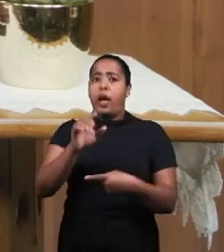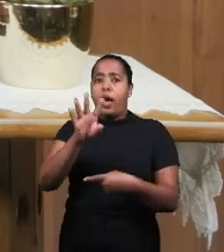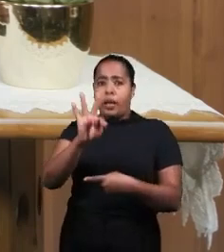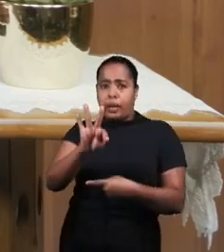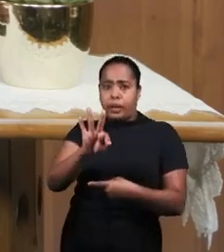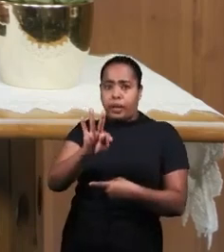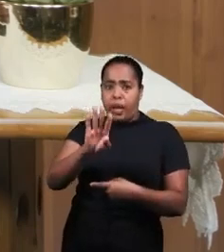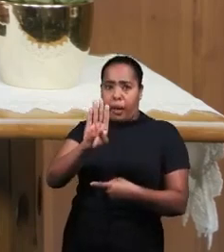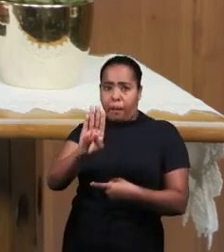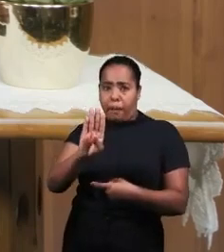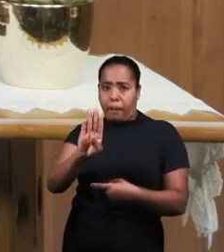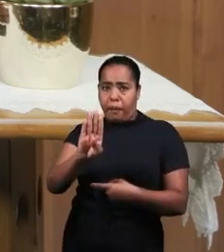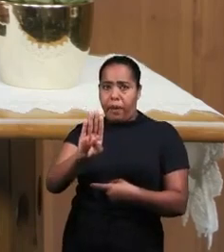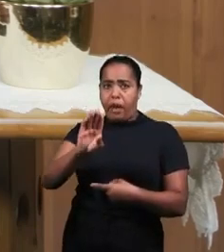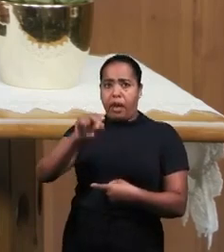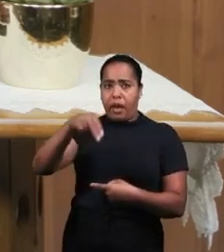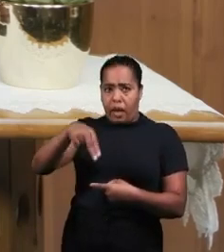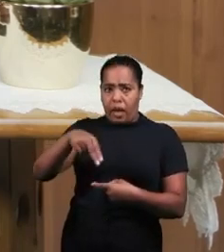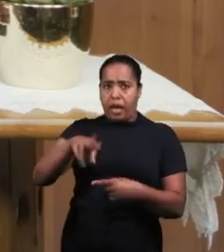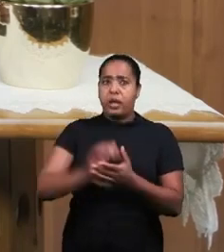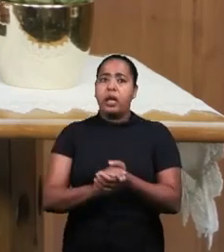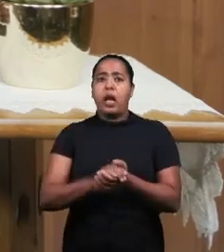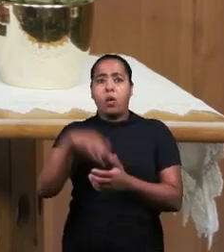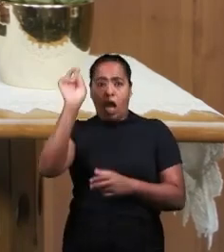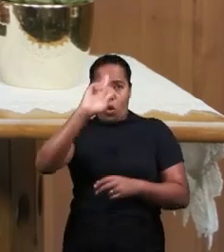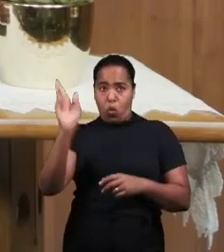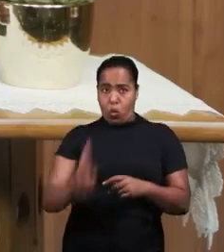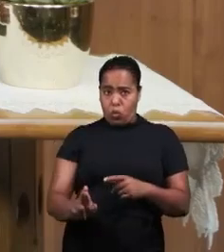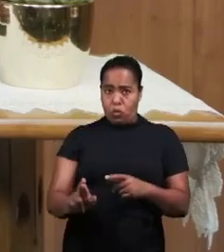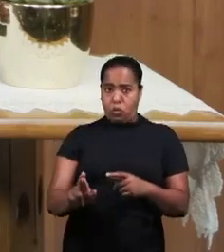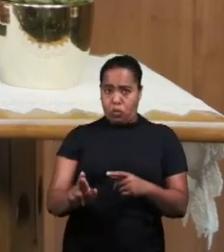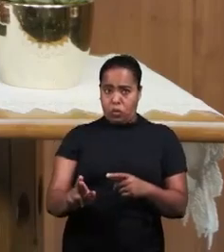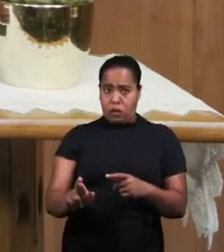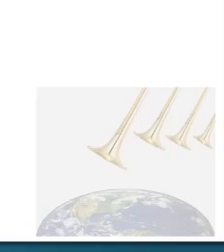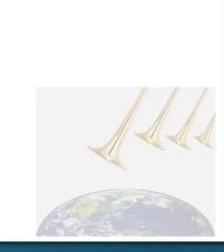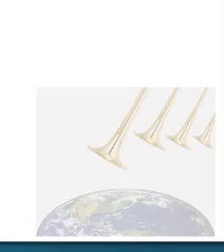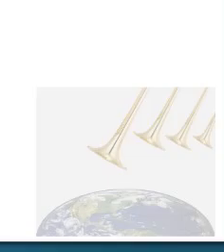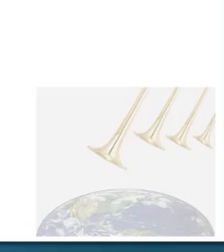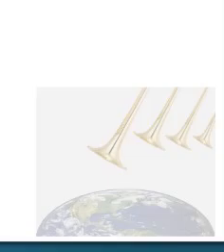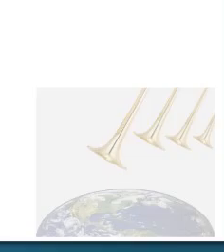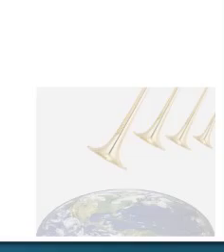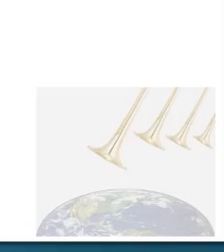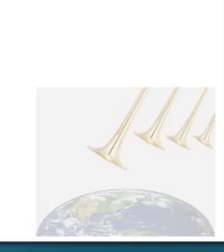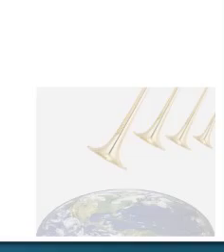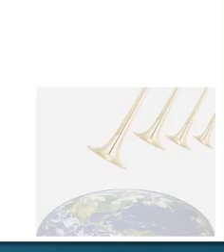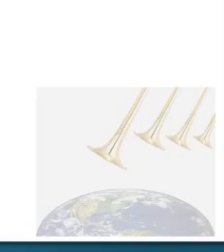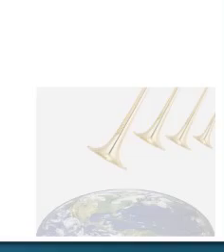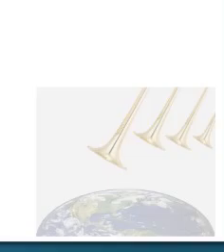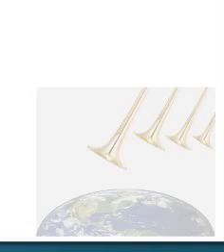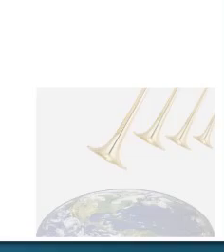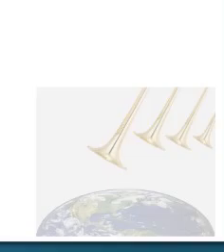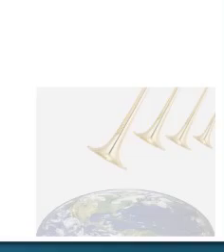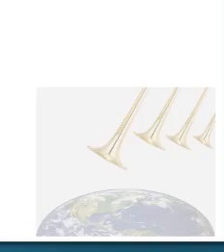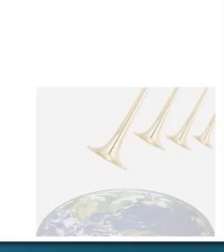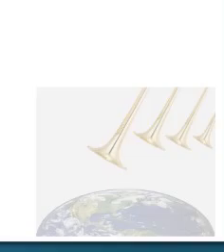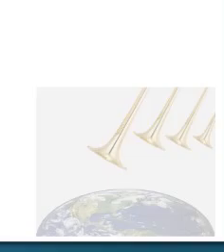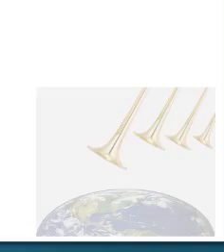So we have a Russian channel, TBN.